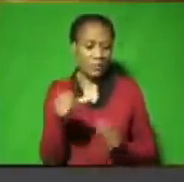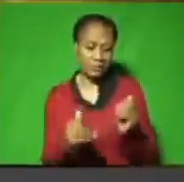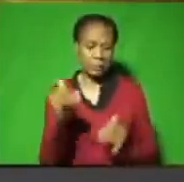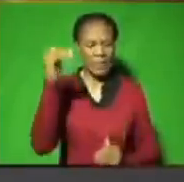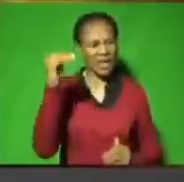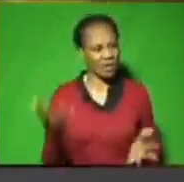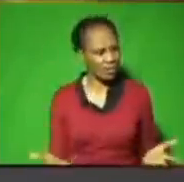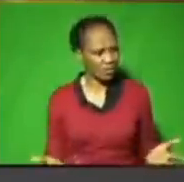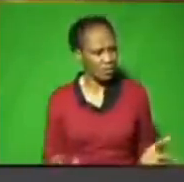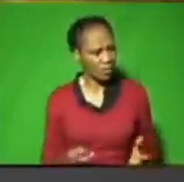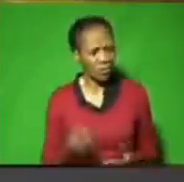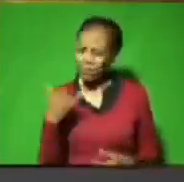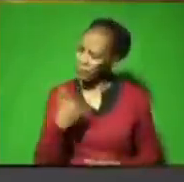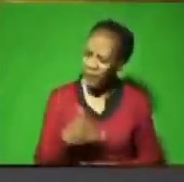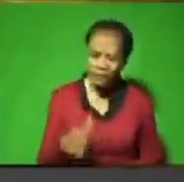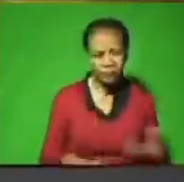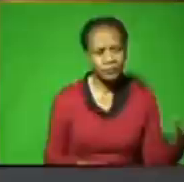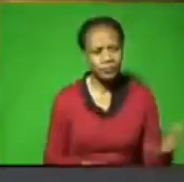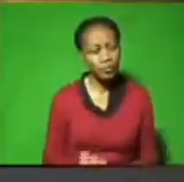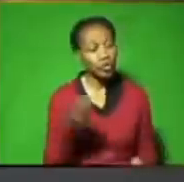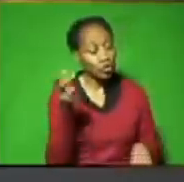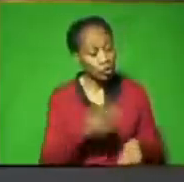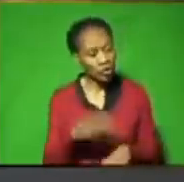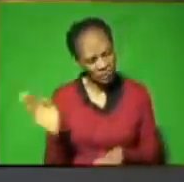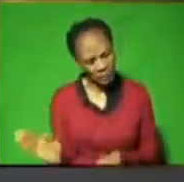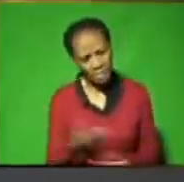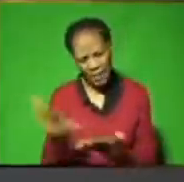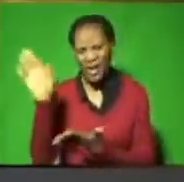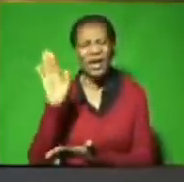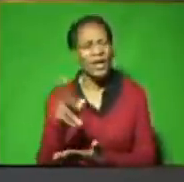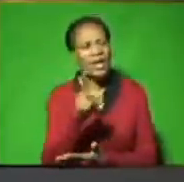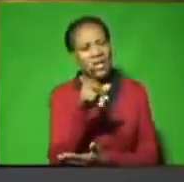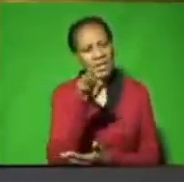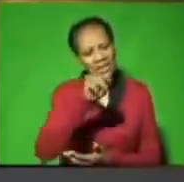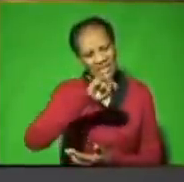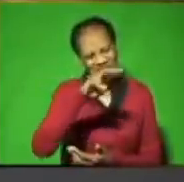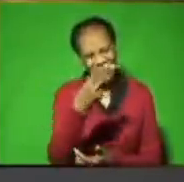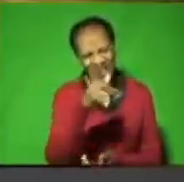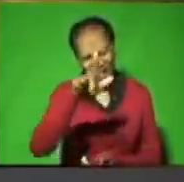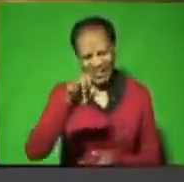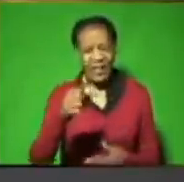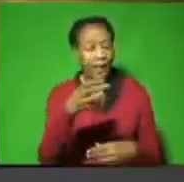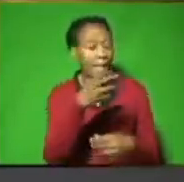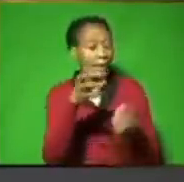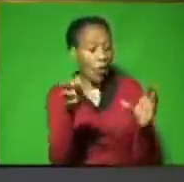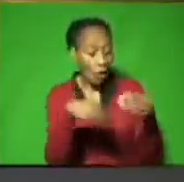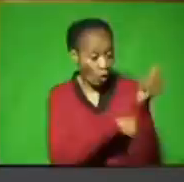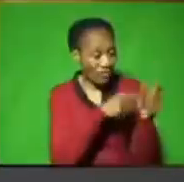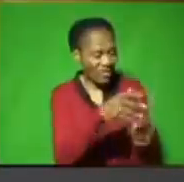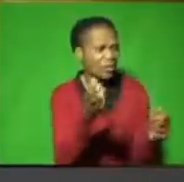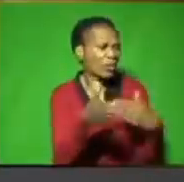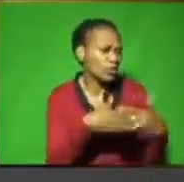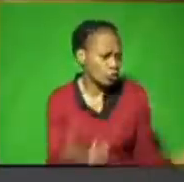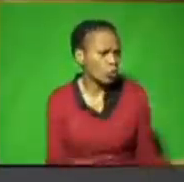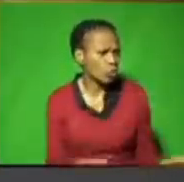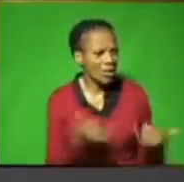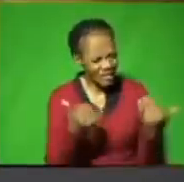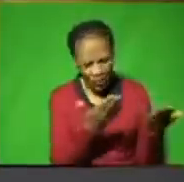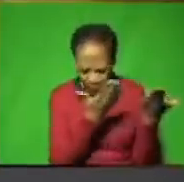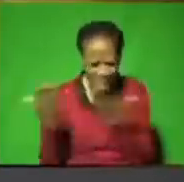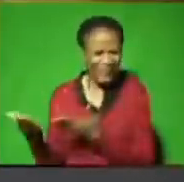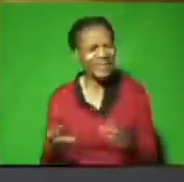Instead of just removing Sihle and closing that deputy ministry, you humiliate him in the manner you have